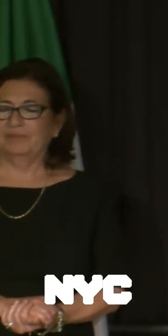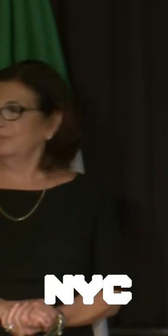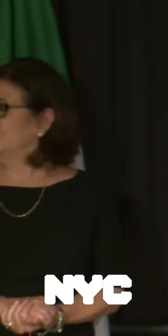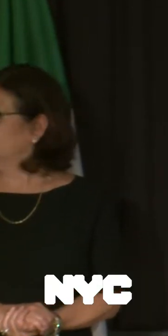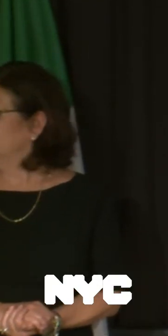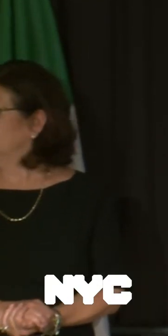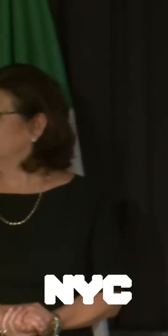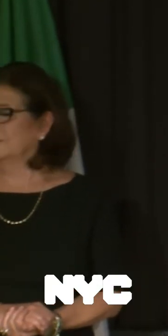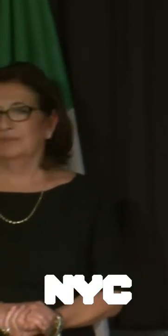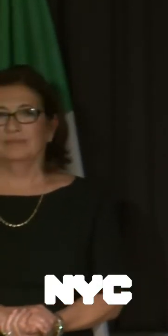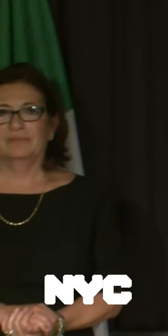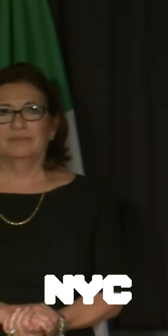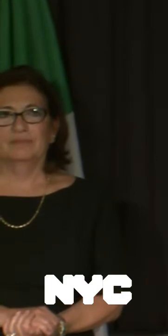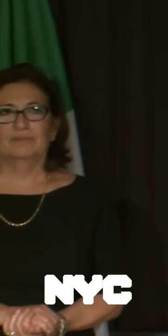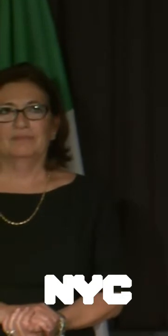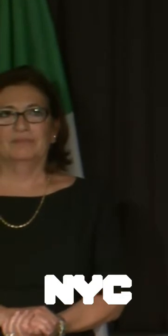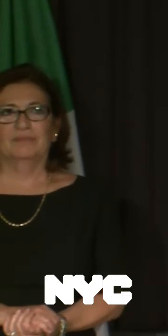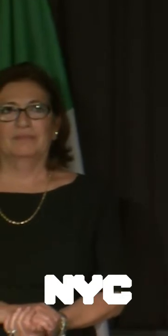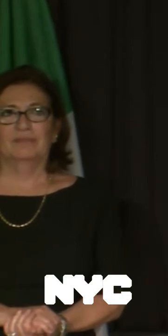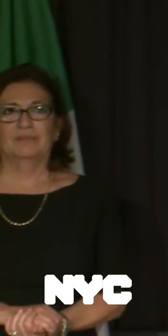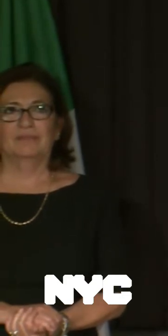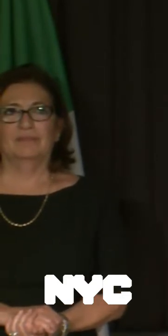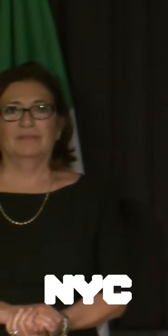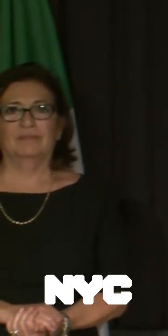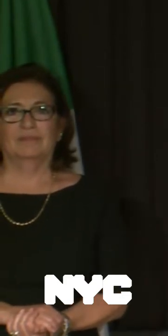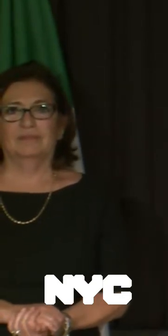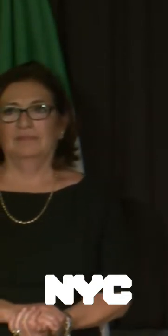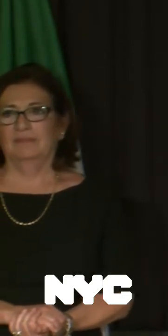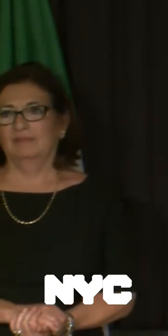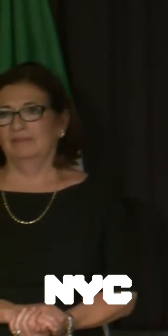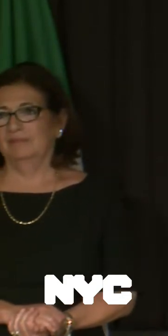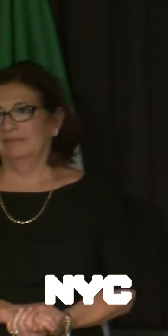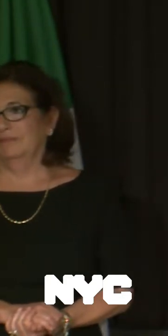cannoli in New York City are at Pasticceria Bruno in Staten Island.